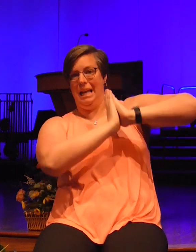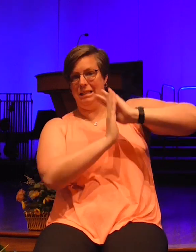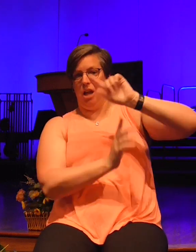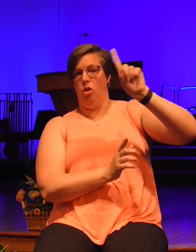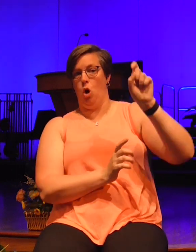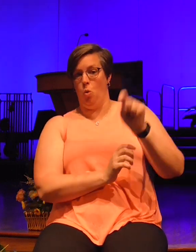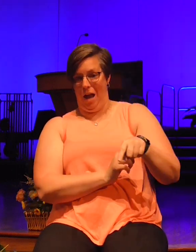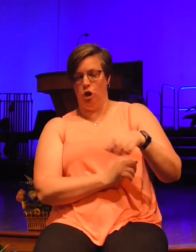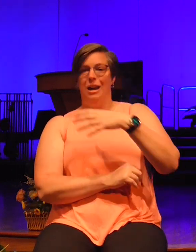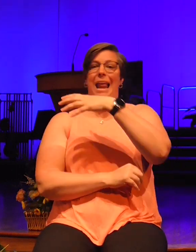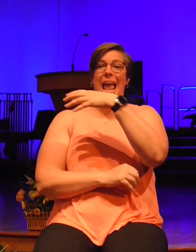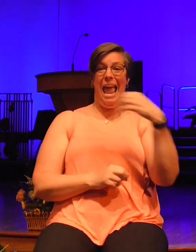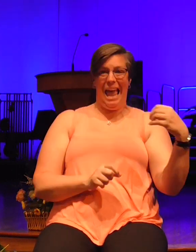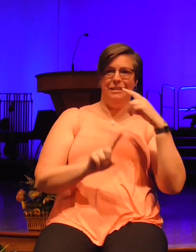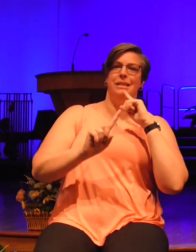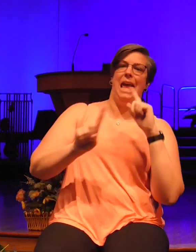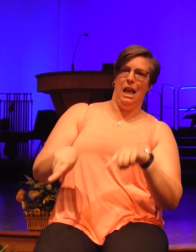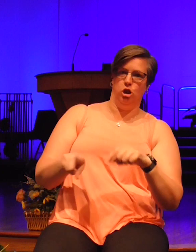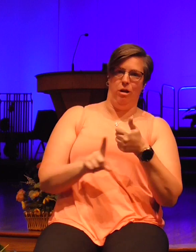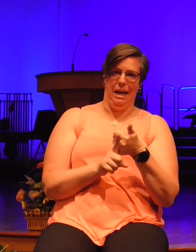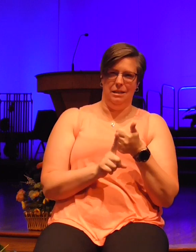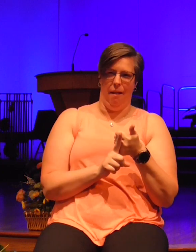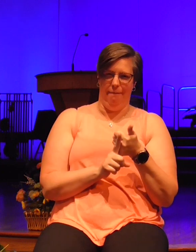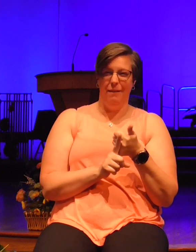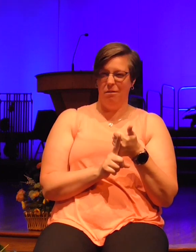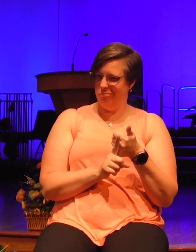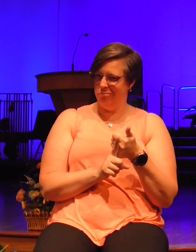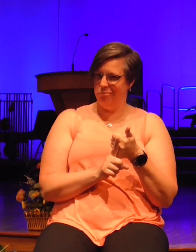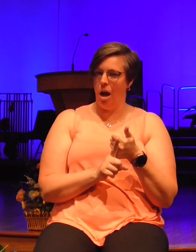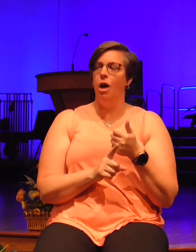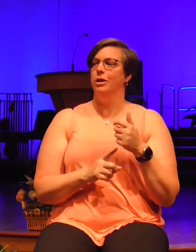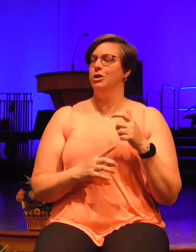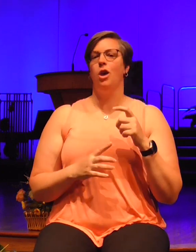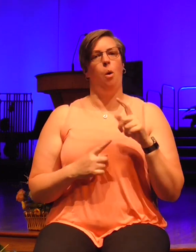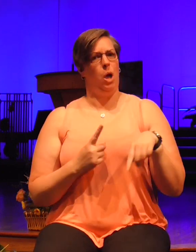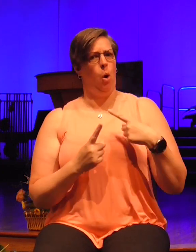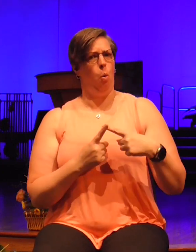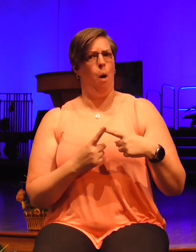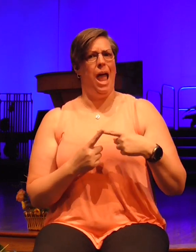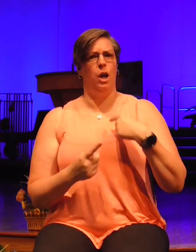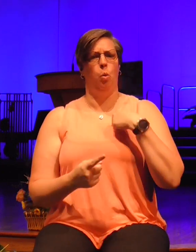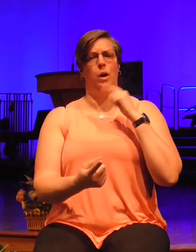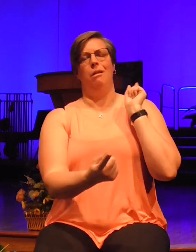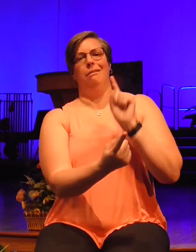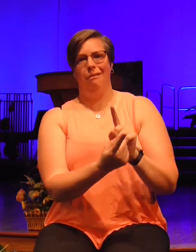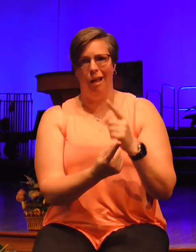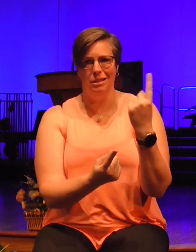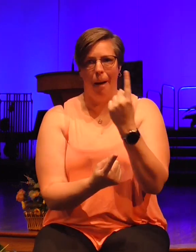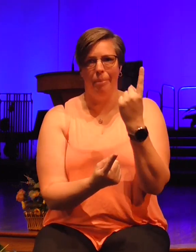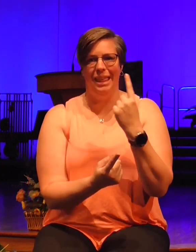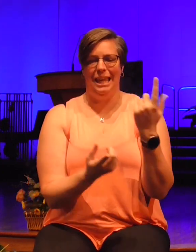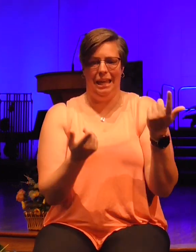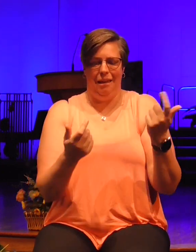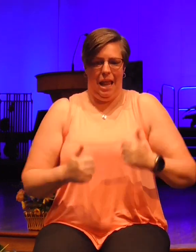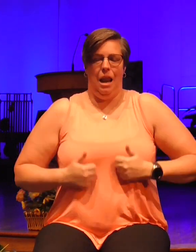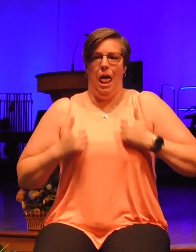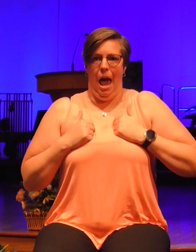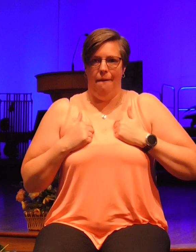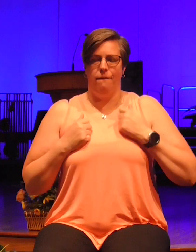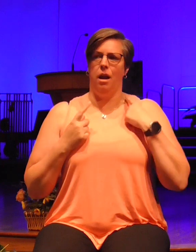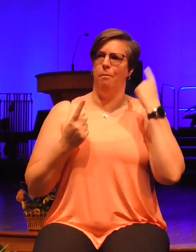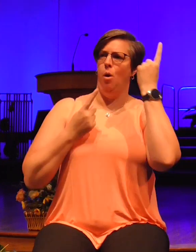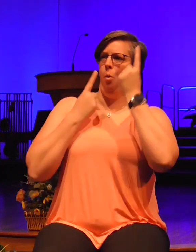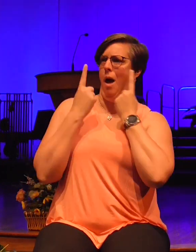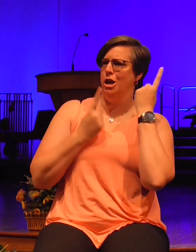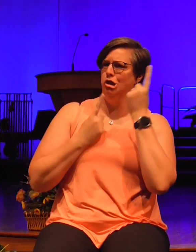that answers it. So when we bump up against something in our life, and we wonder what it's about, and